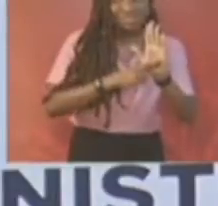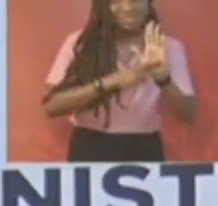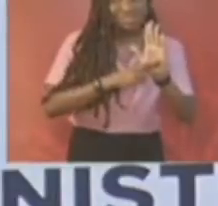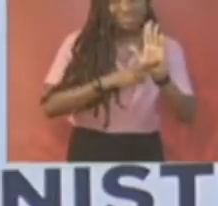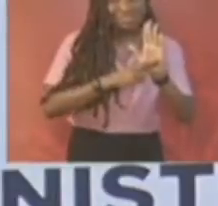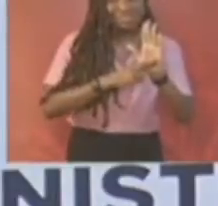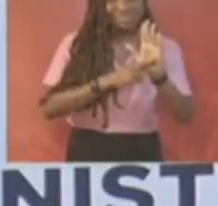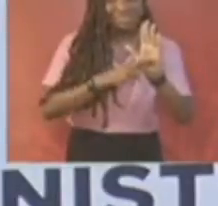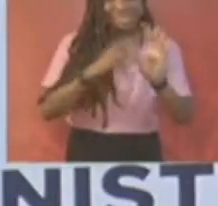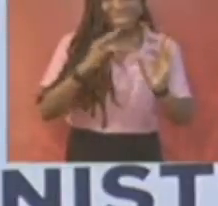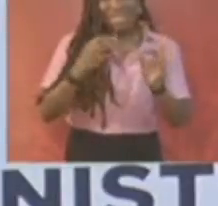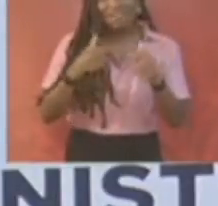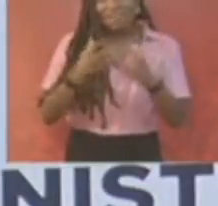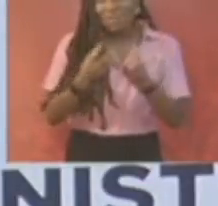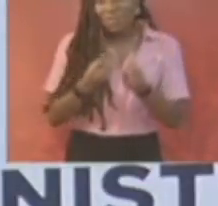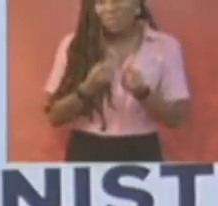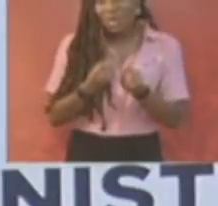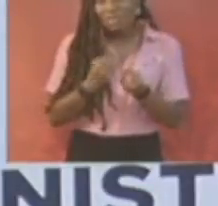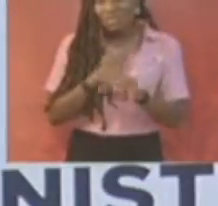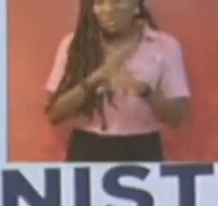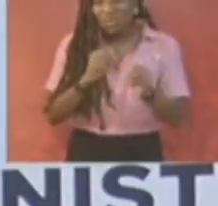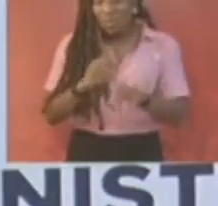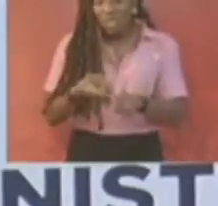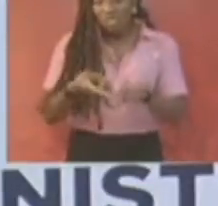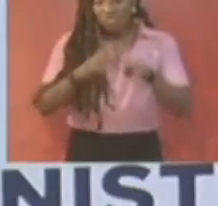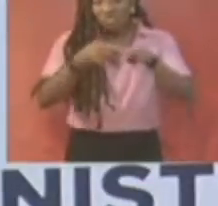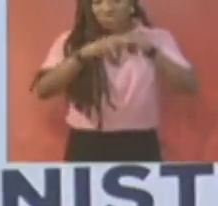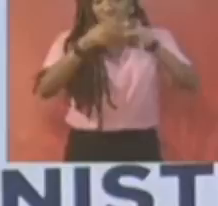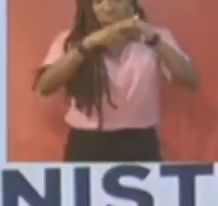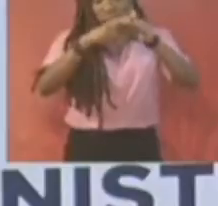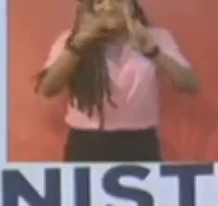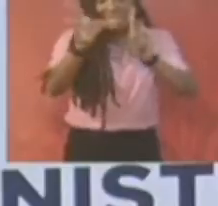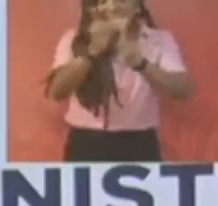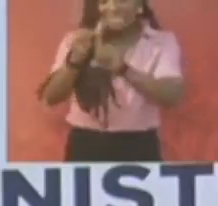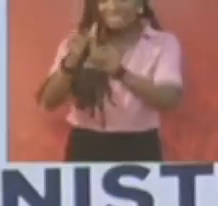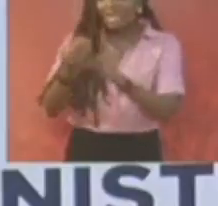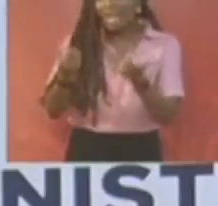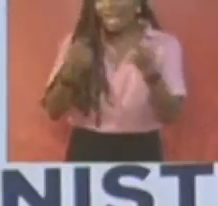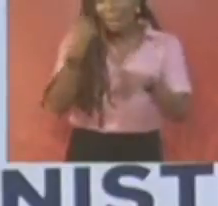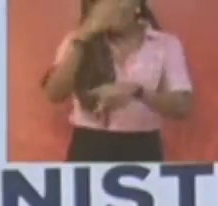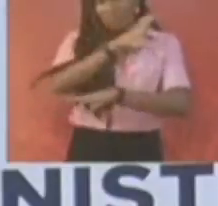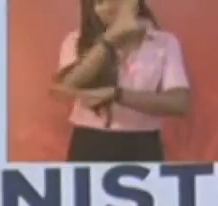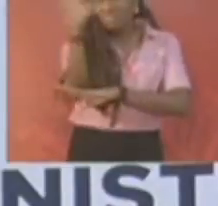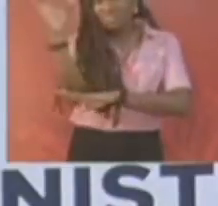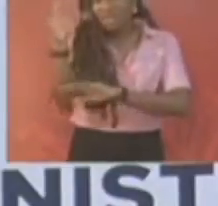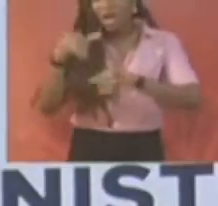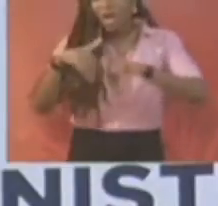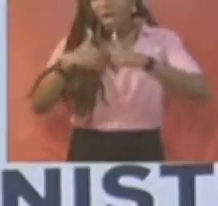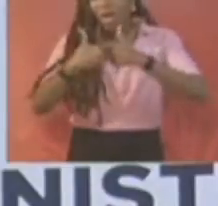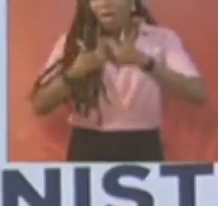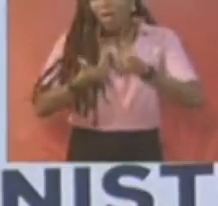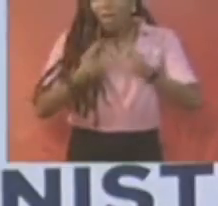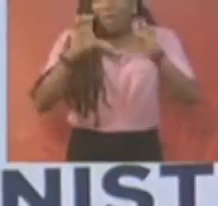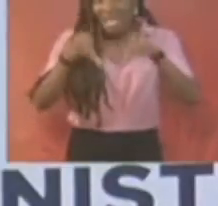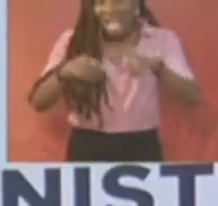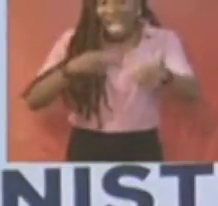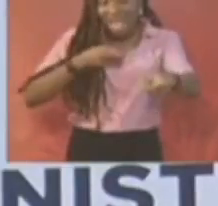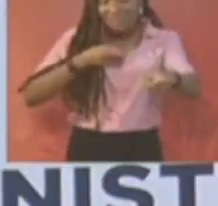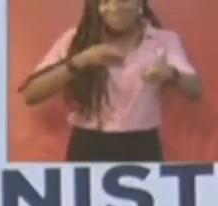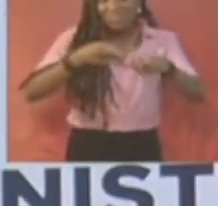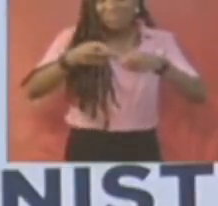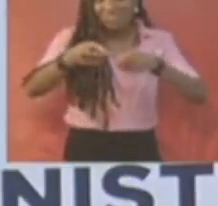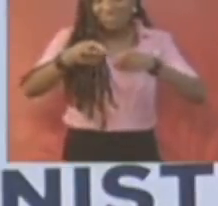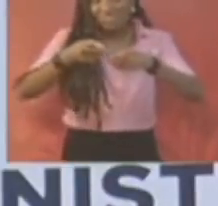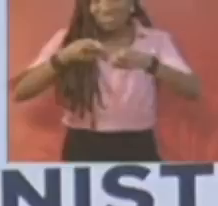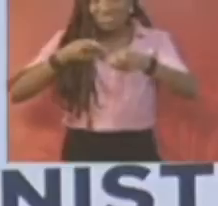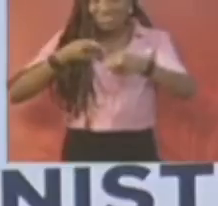the risk of a spike going into Christmas. All you can do is to get people to understand that their behavior is